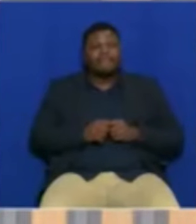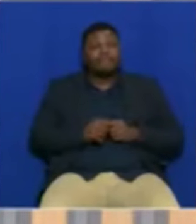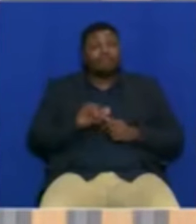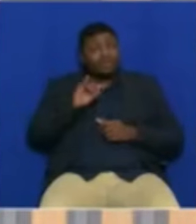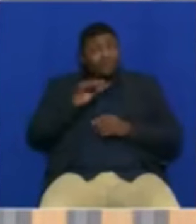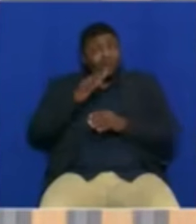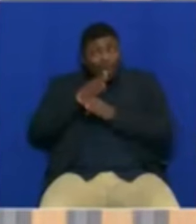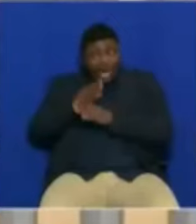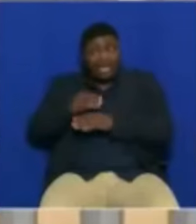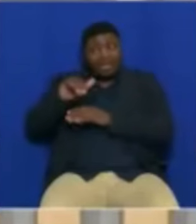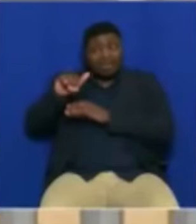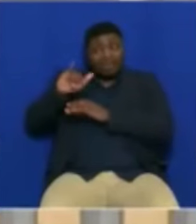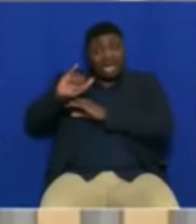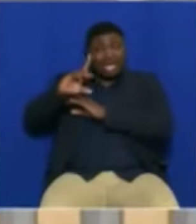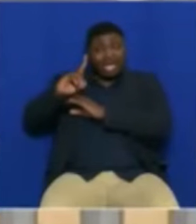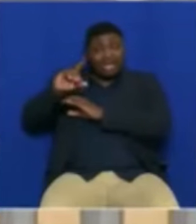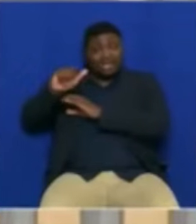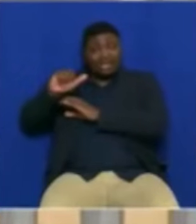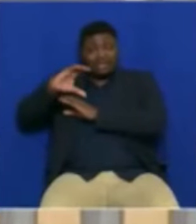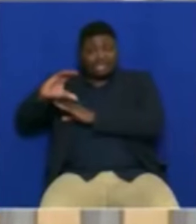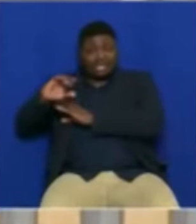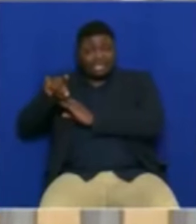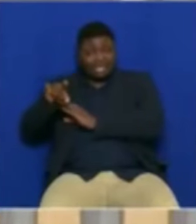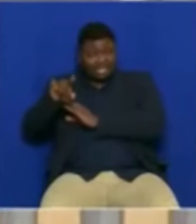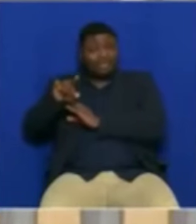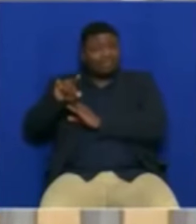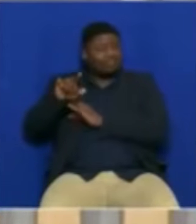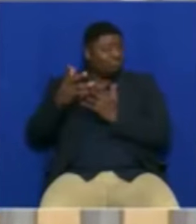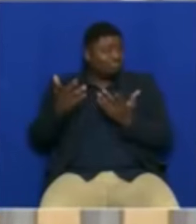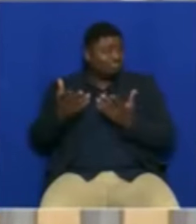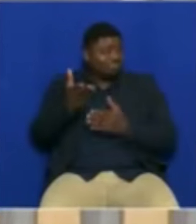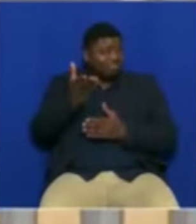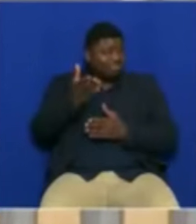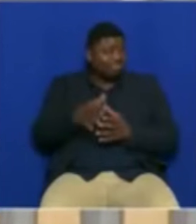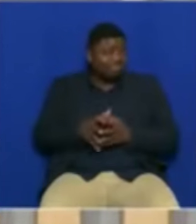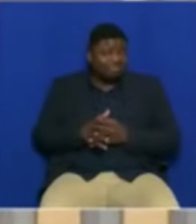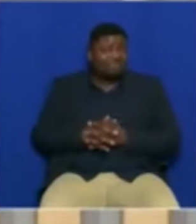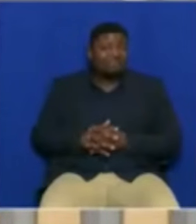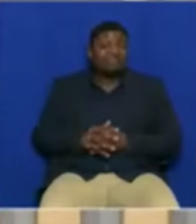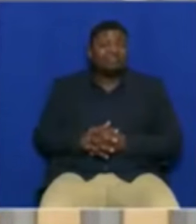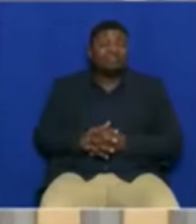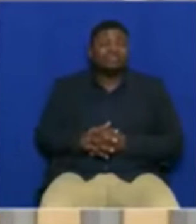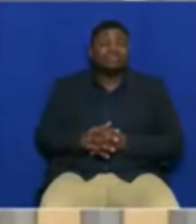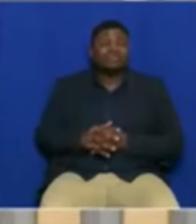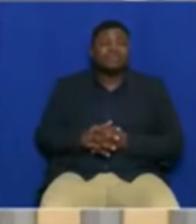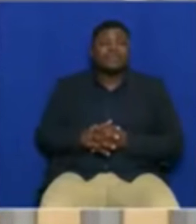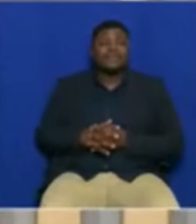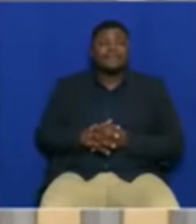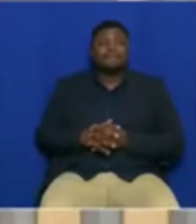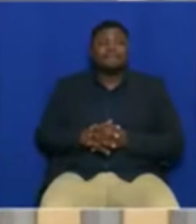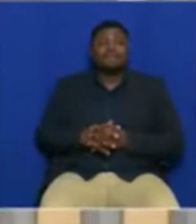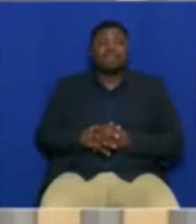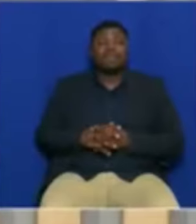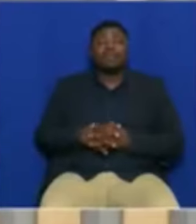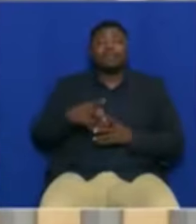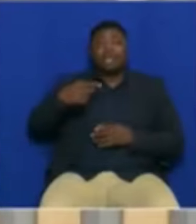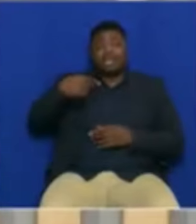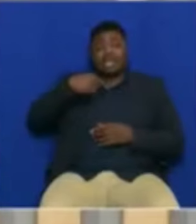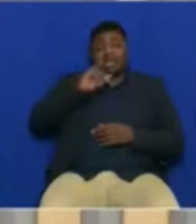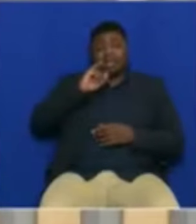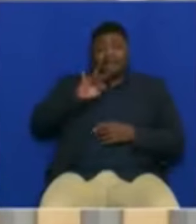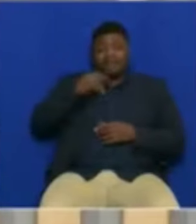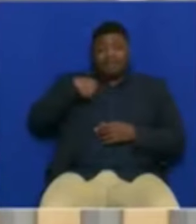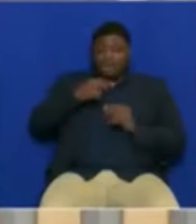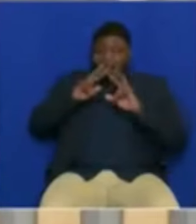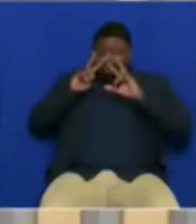As I say that if I'm investigating something and it's